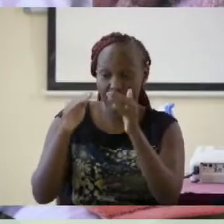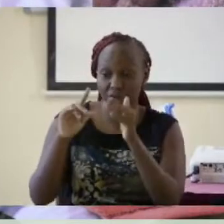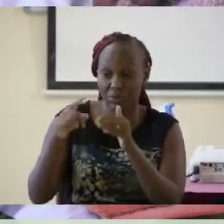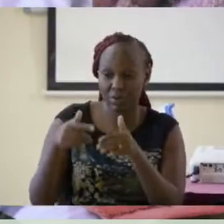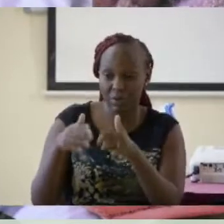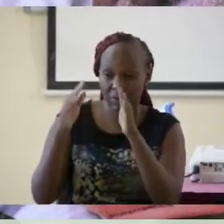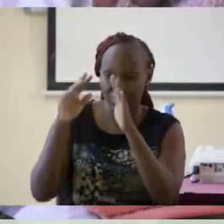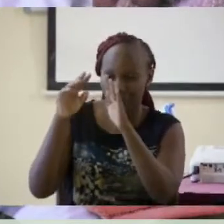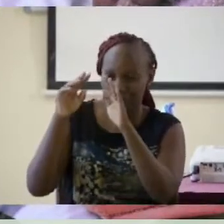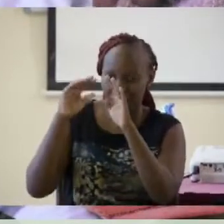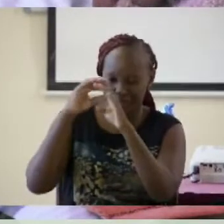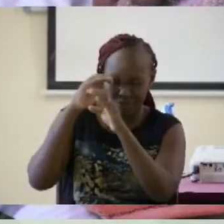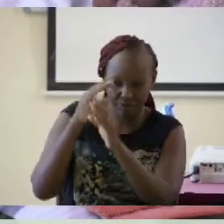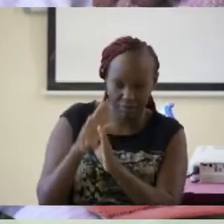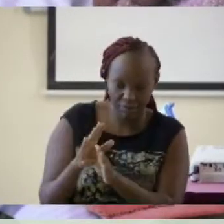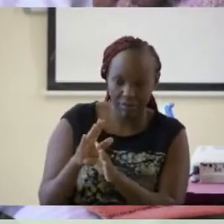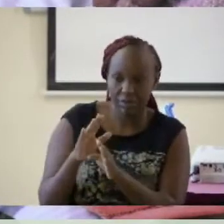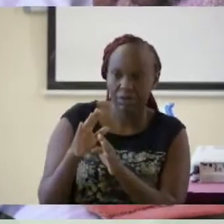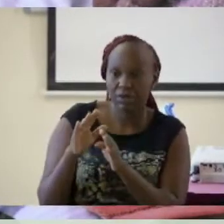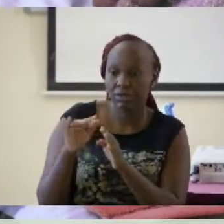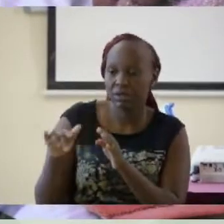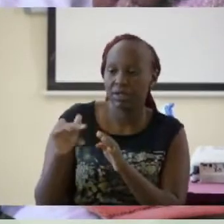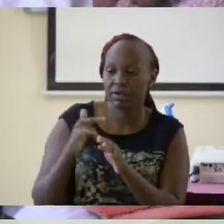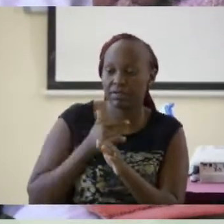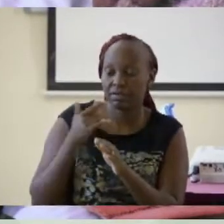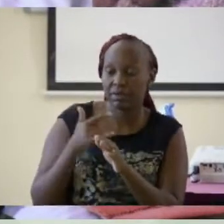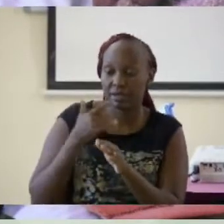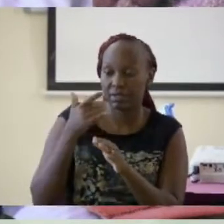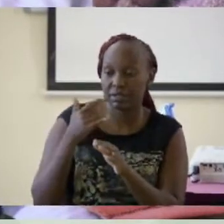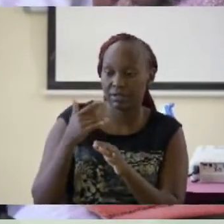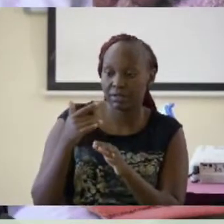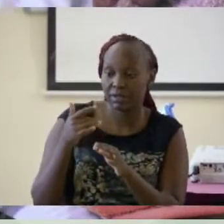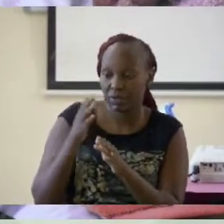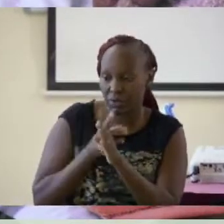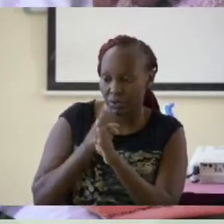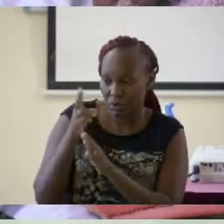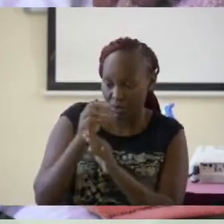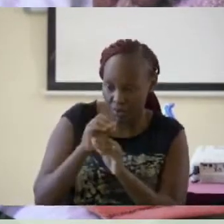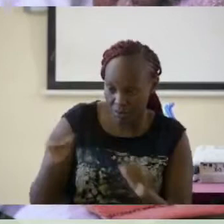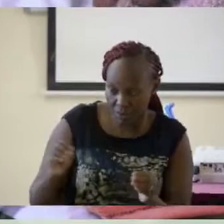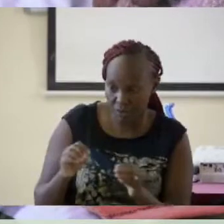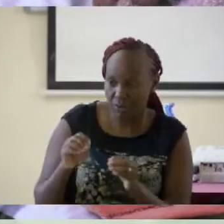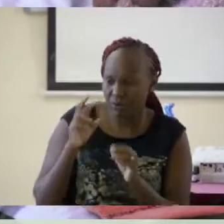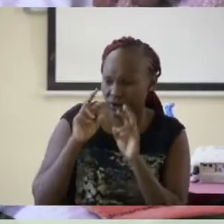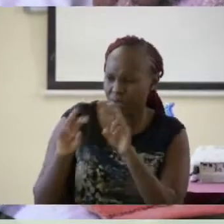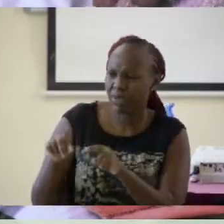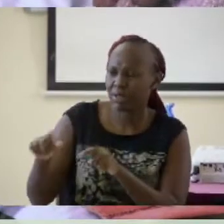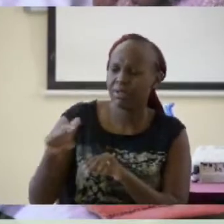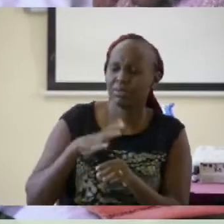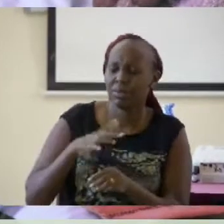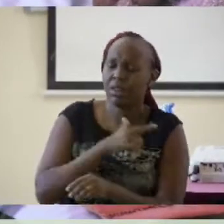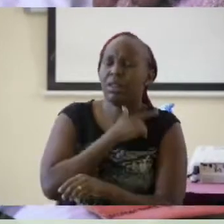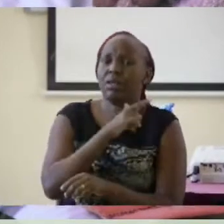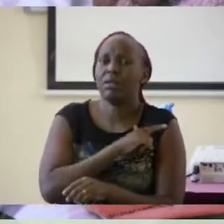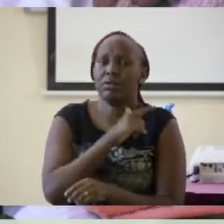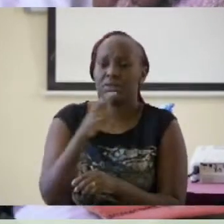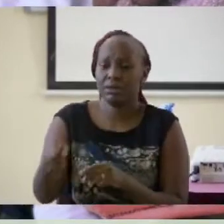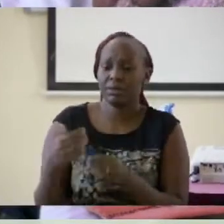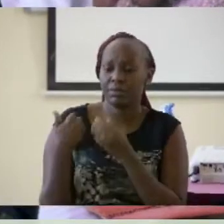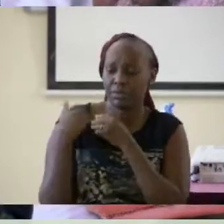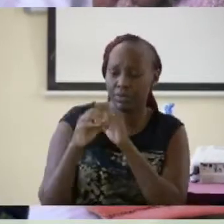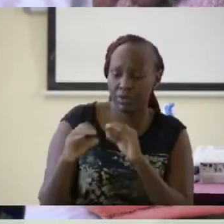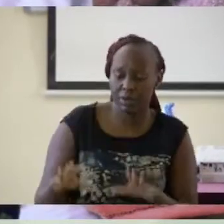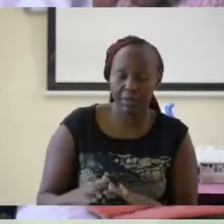always deemed guilty, dishonest, and we look at them as lazy people who are